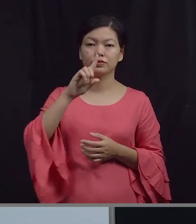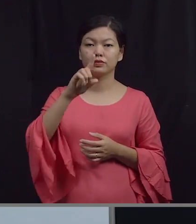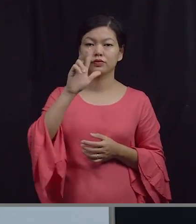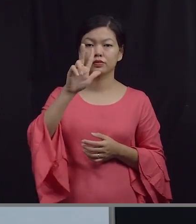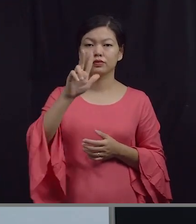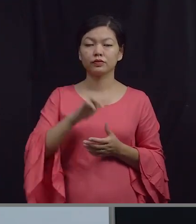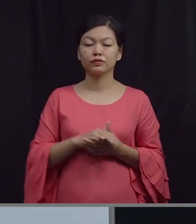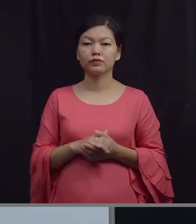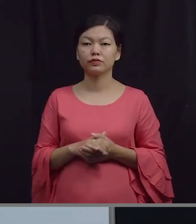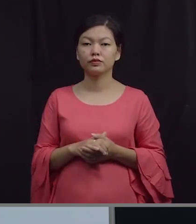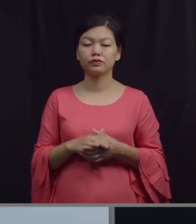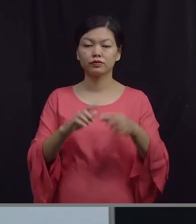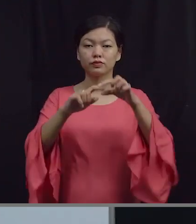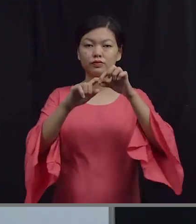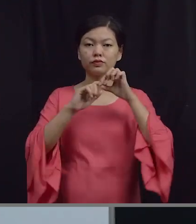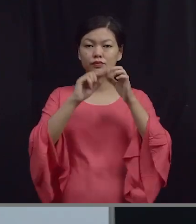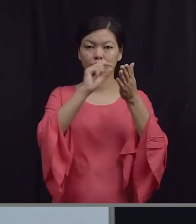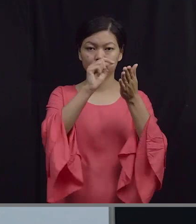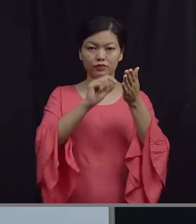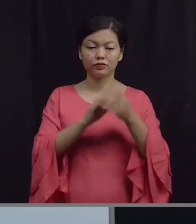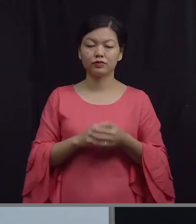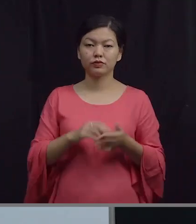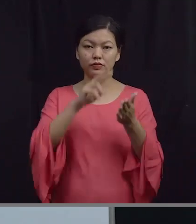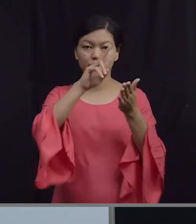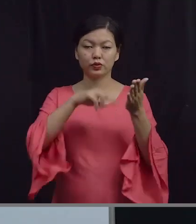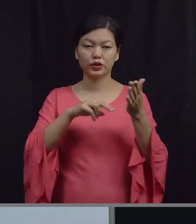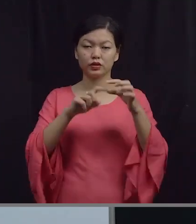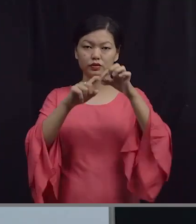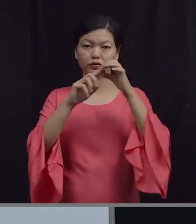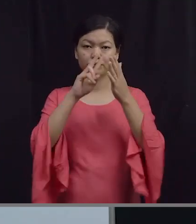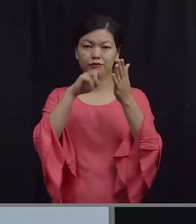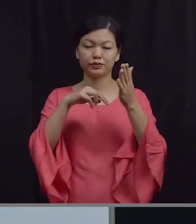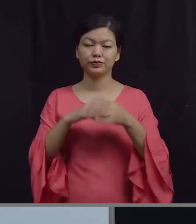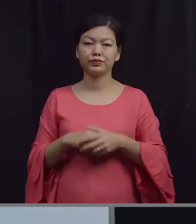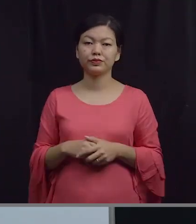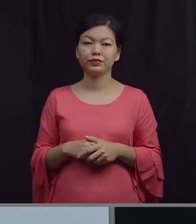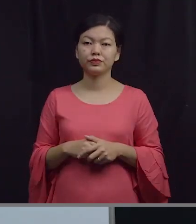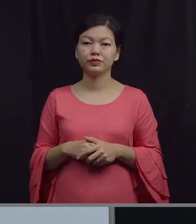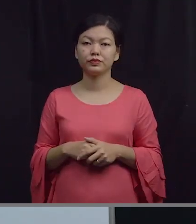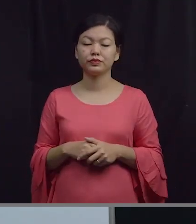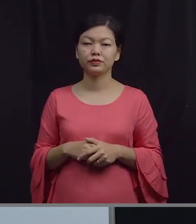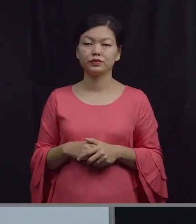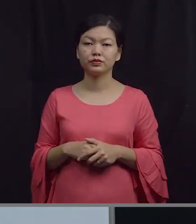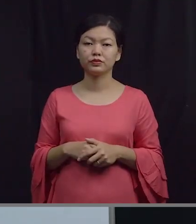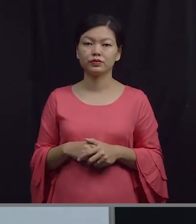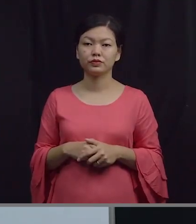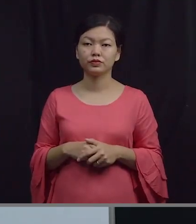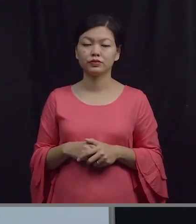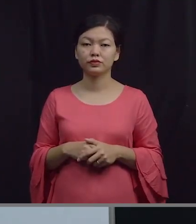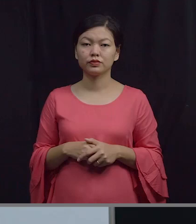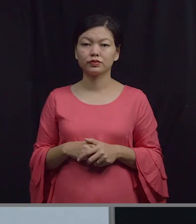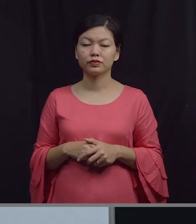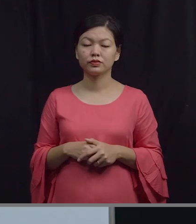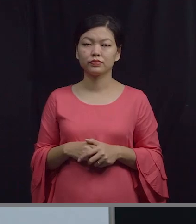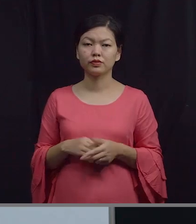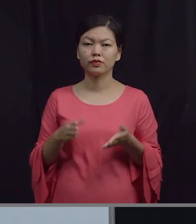9.8. Okay, let's go through the question once. Okay. So a convex lens has 20 centimeter focal length in air. Okay,